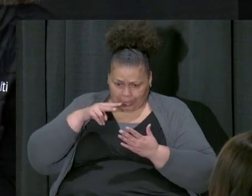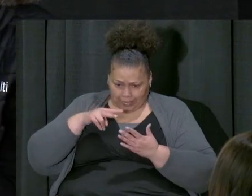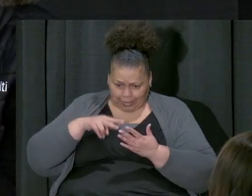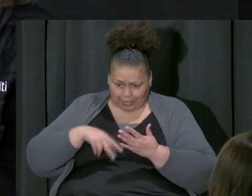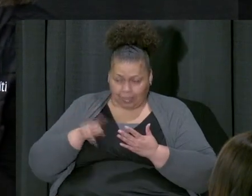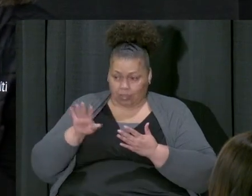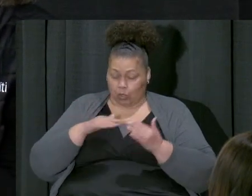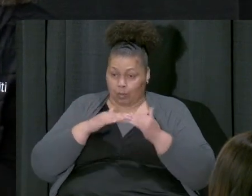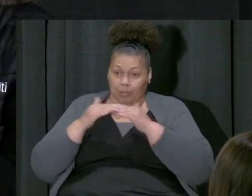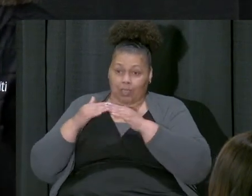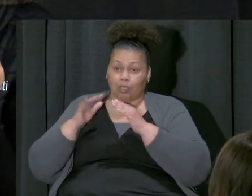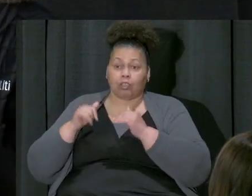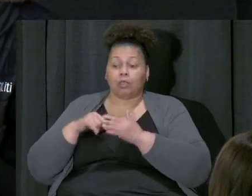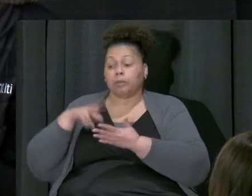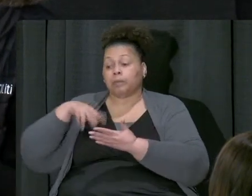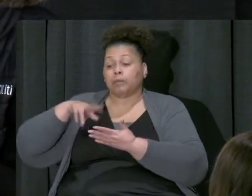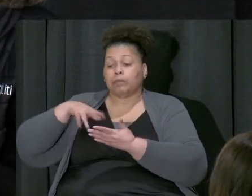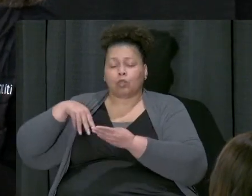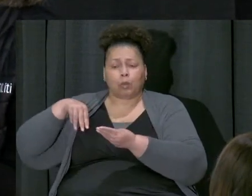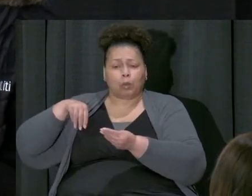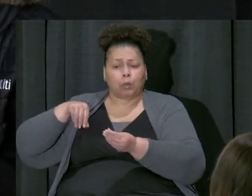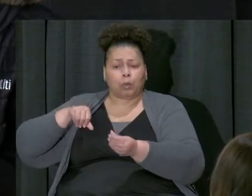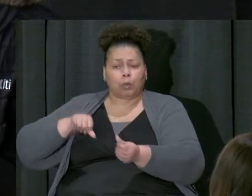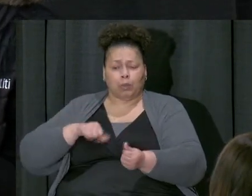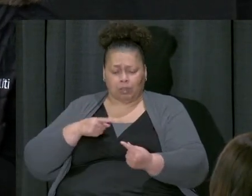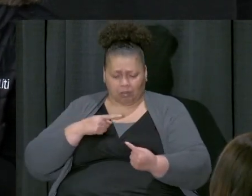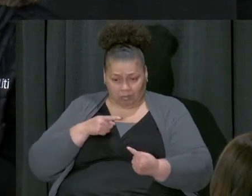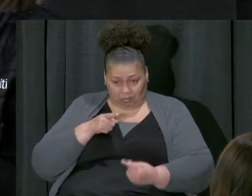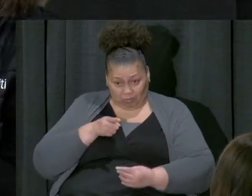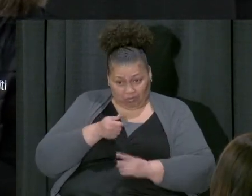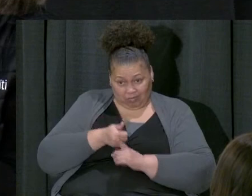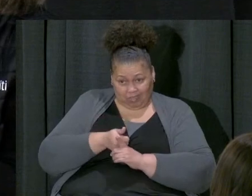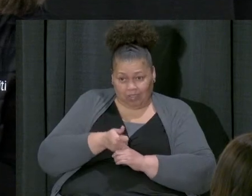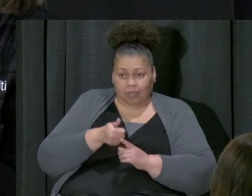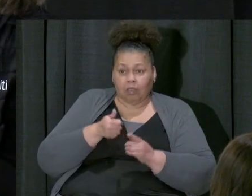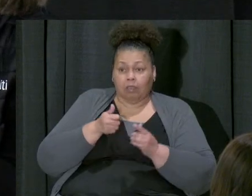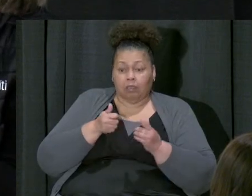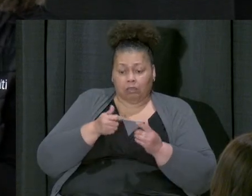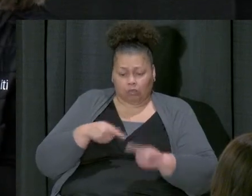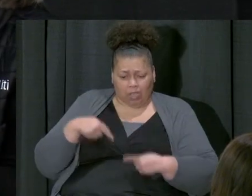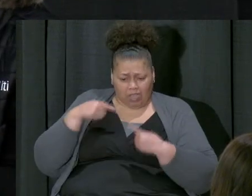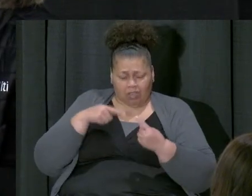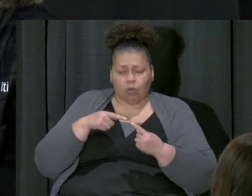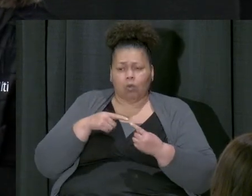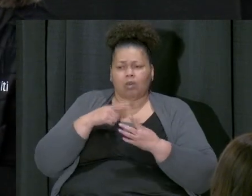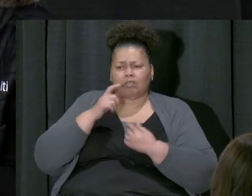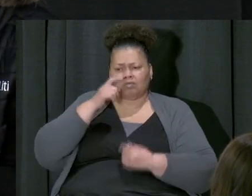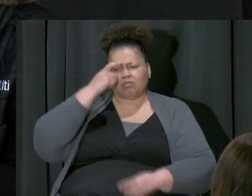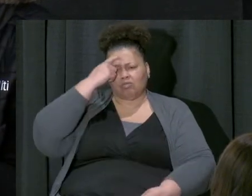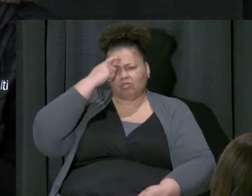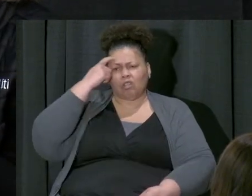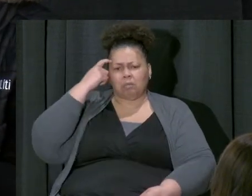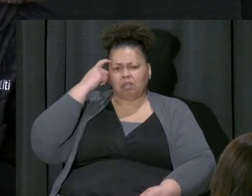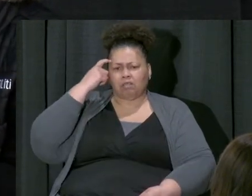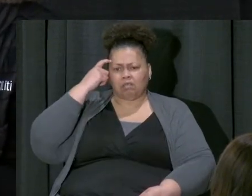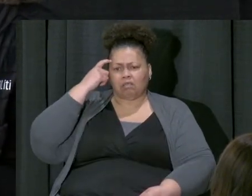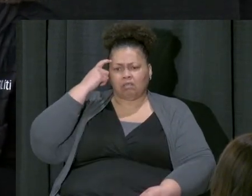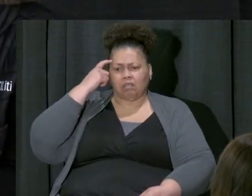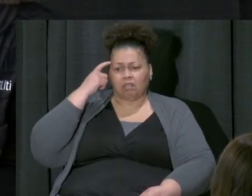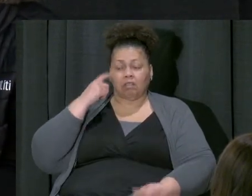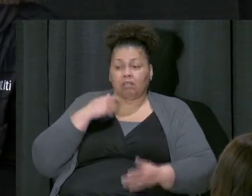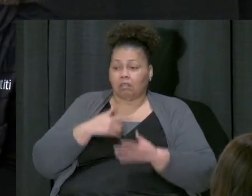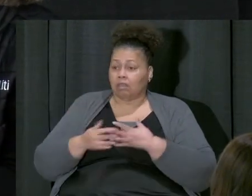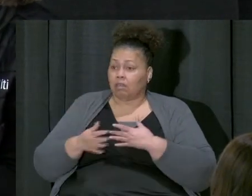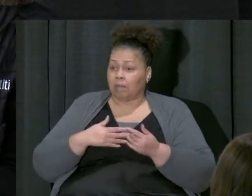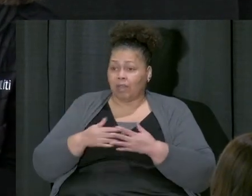are able to read and you are the slow reader, it's a big trauma, because whether we like it or not, there still is a